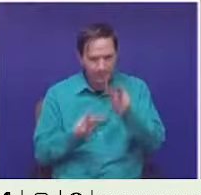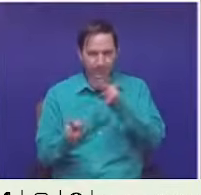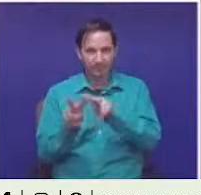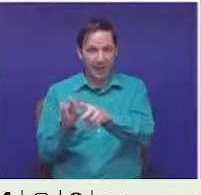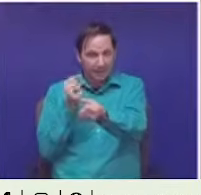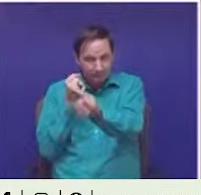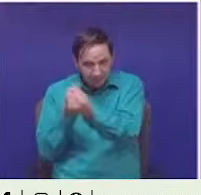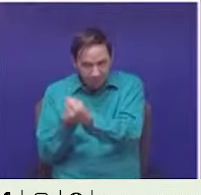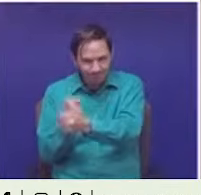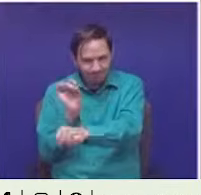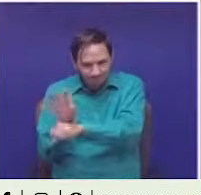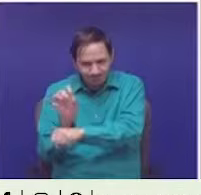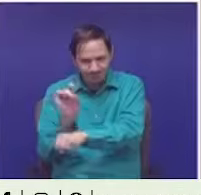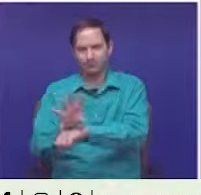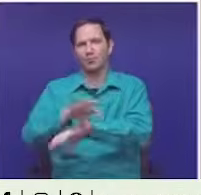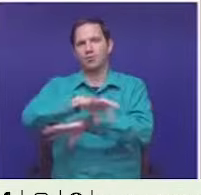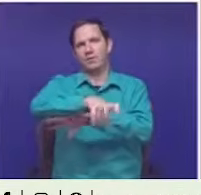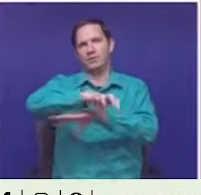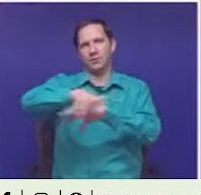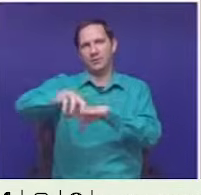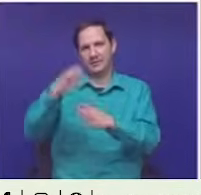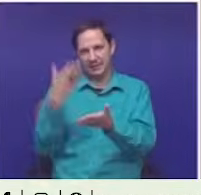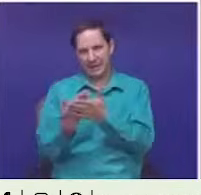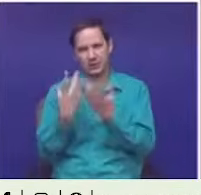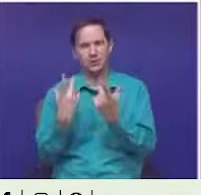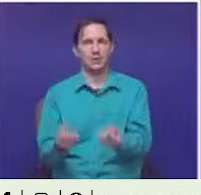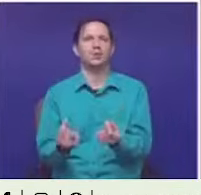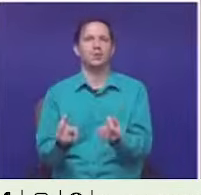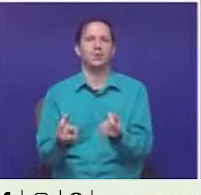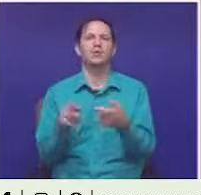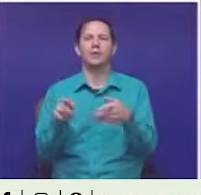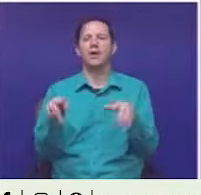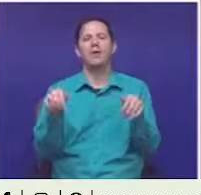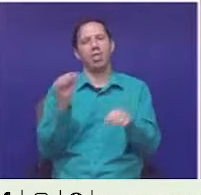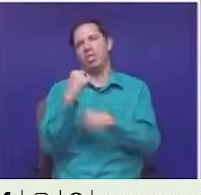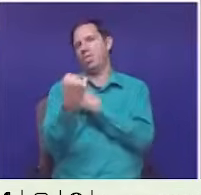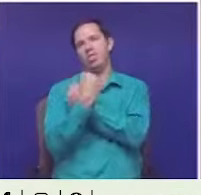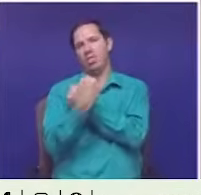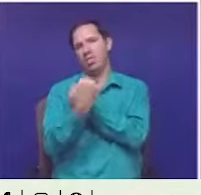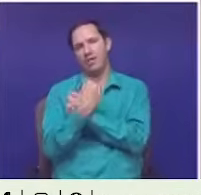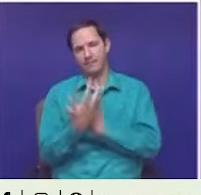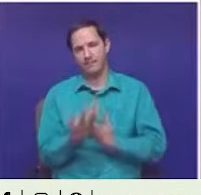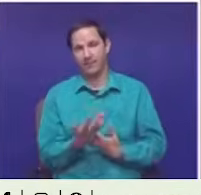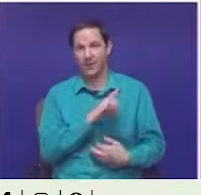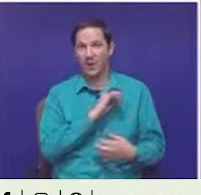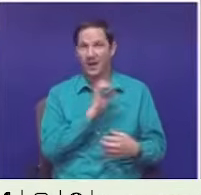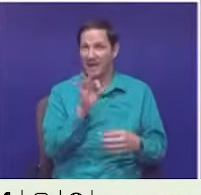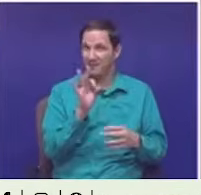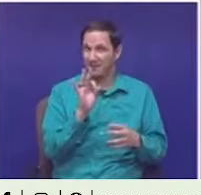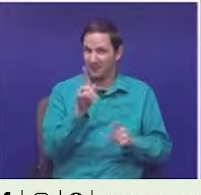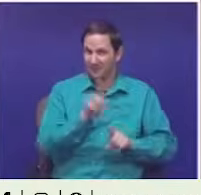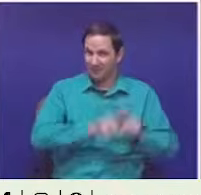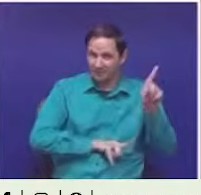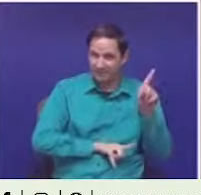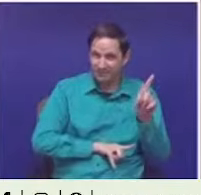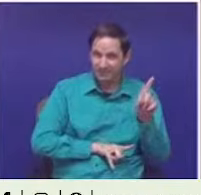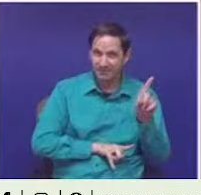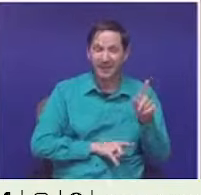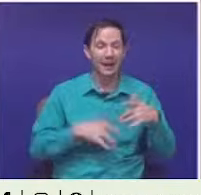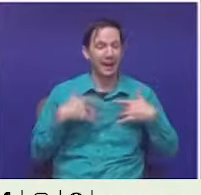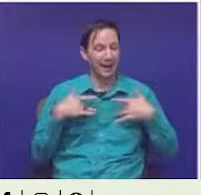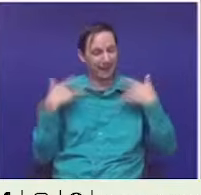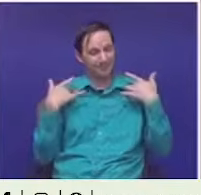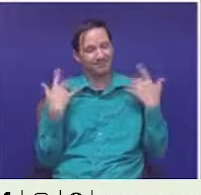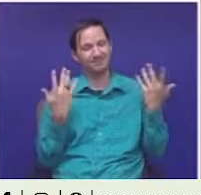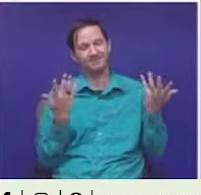this work, so that this work is not something that slips through the cracks. Because when we don't get scholar transport right, lives can be